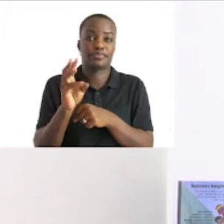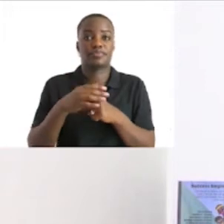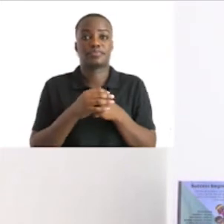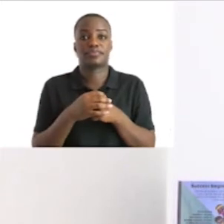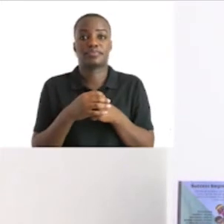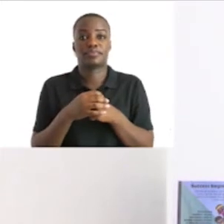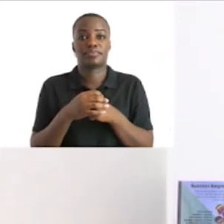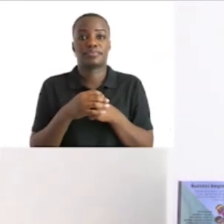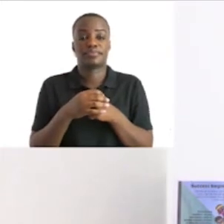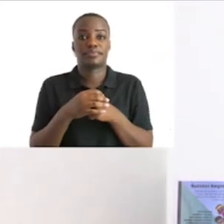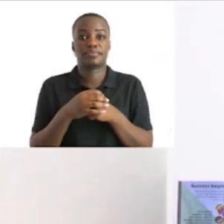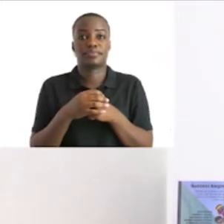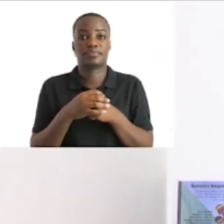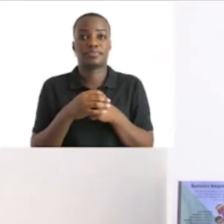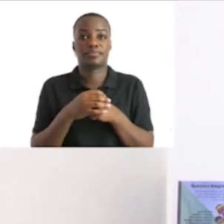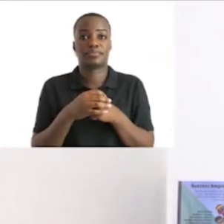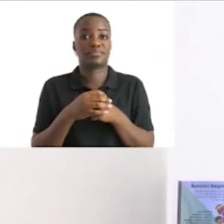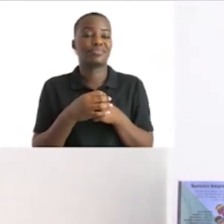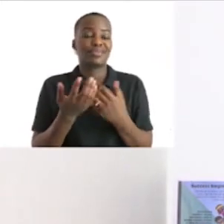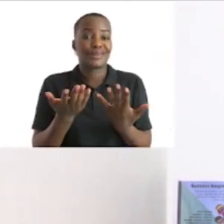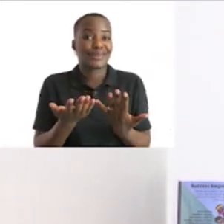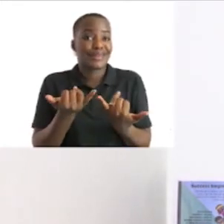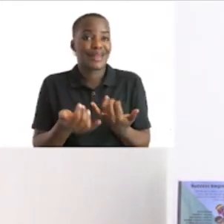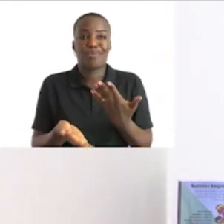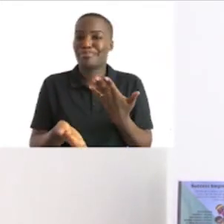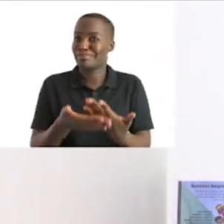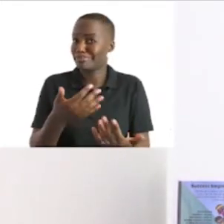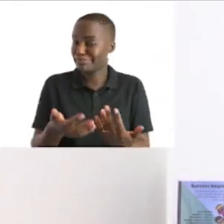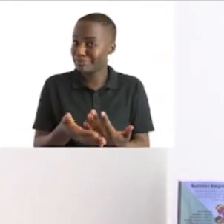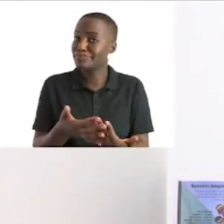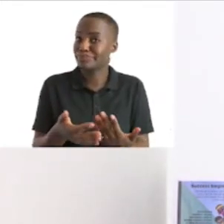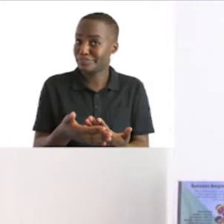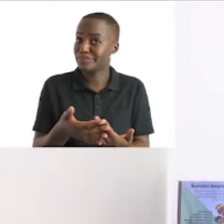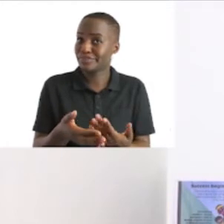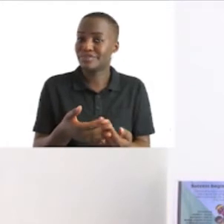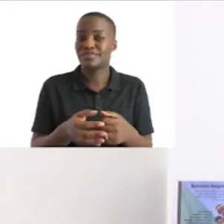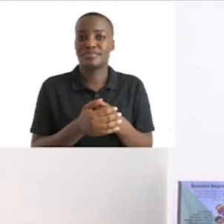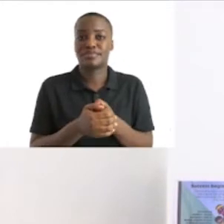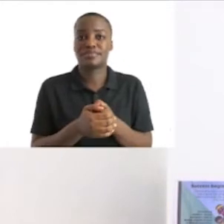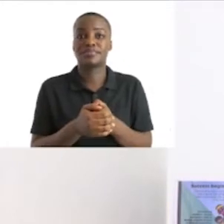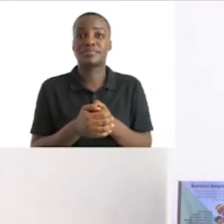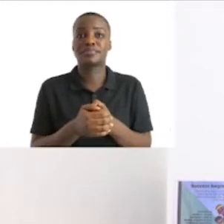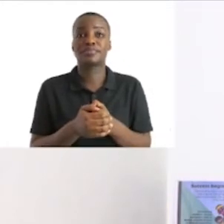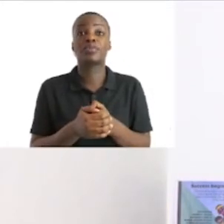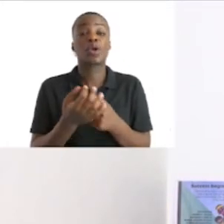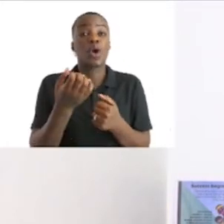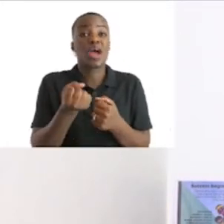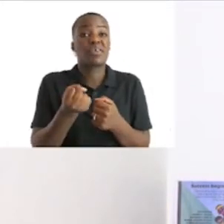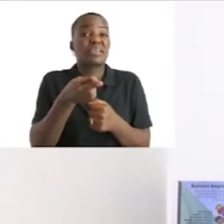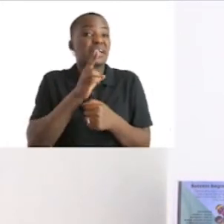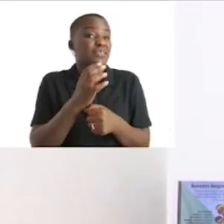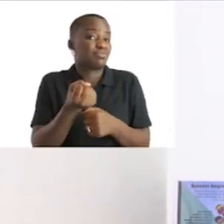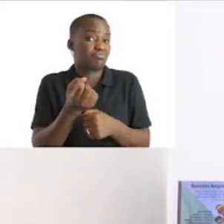6. And this makes our sum easier to add. So we have already been given the